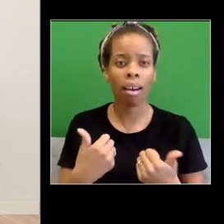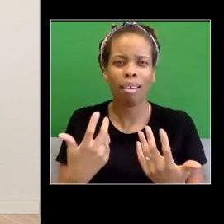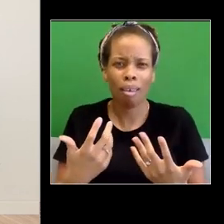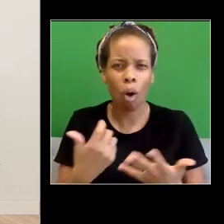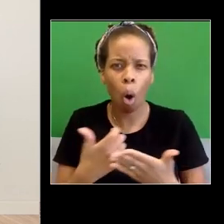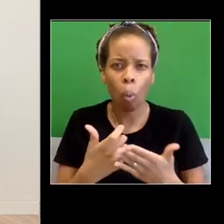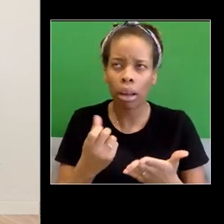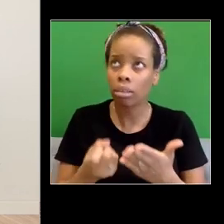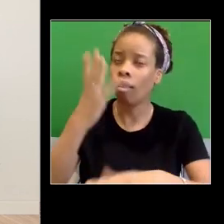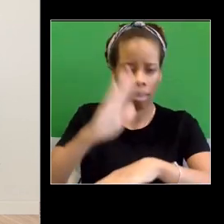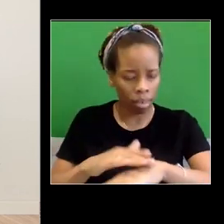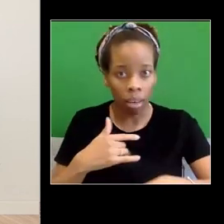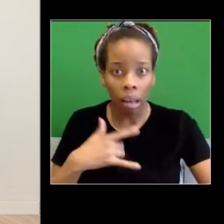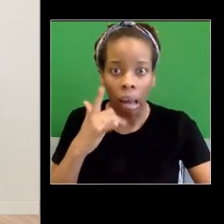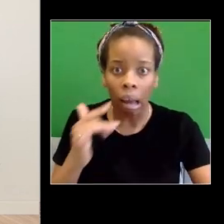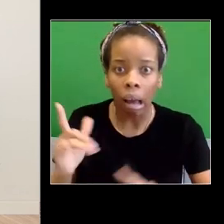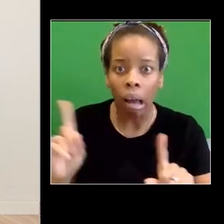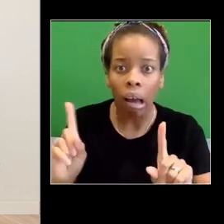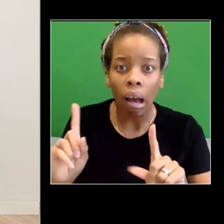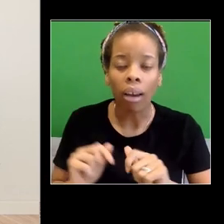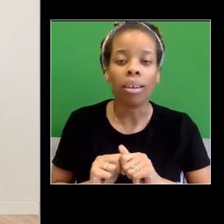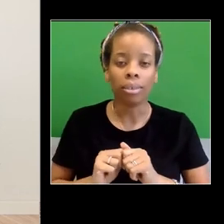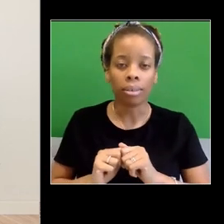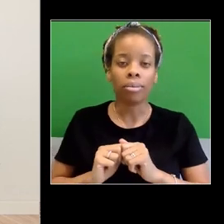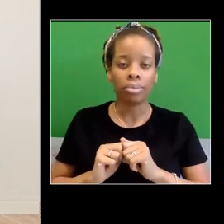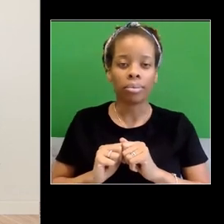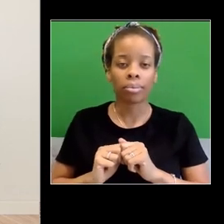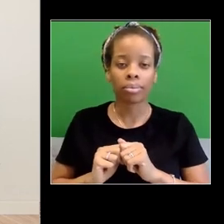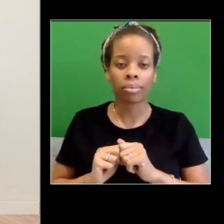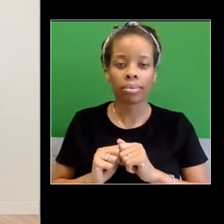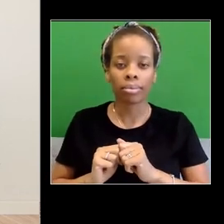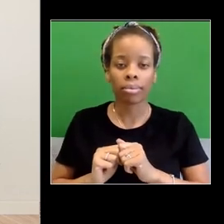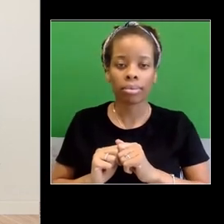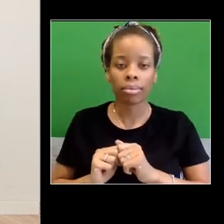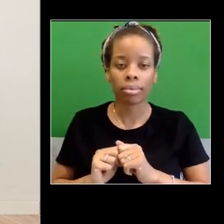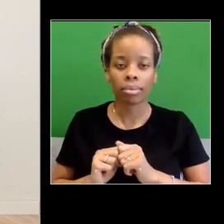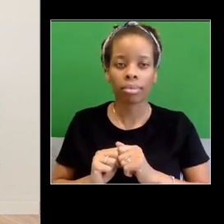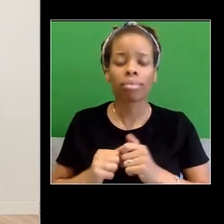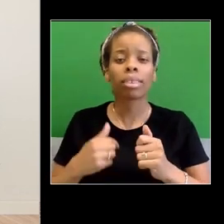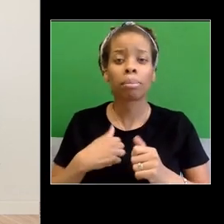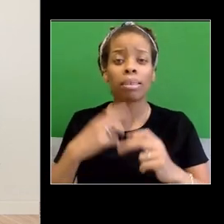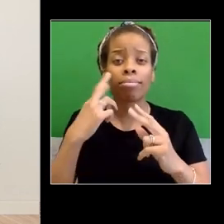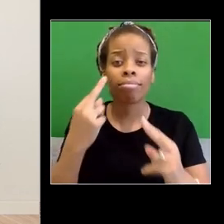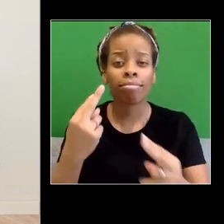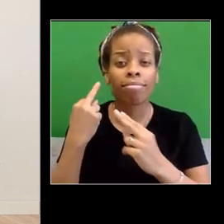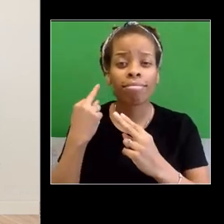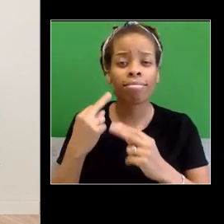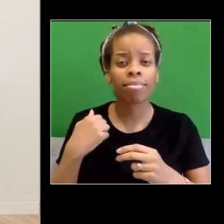gamble. And so I think, like, in a similar, I was thinking back a lot to the Studio Museum